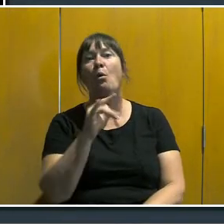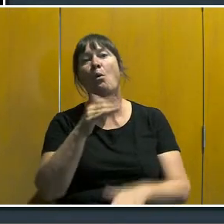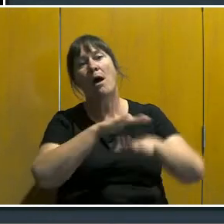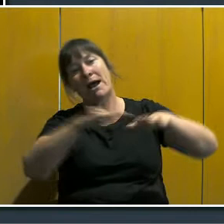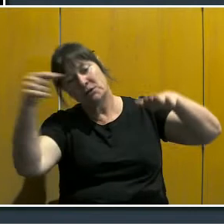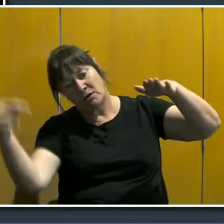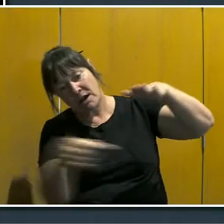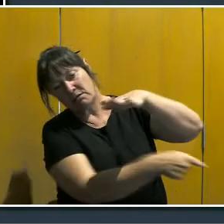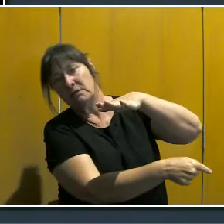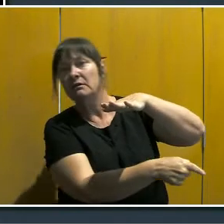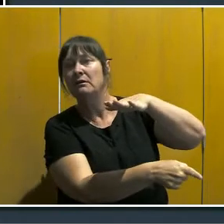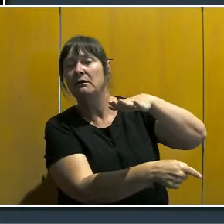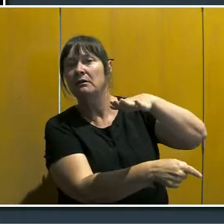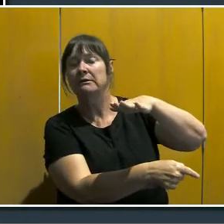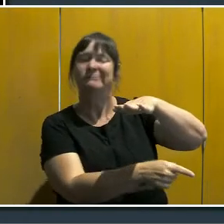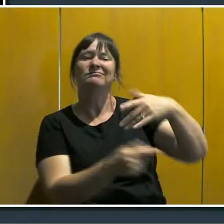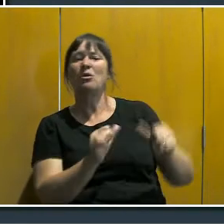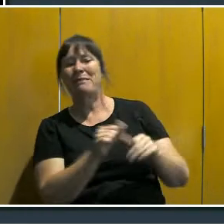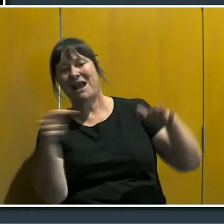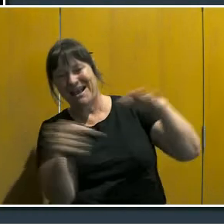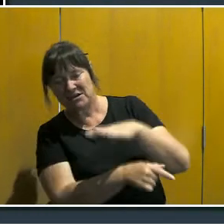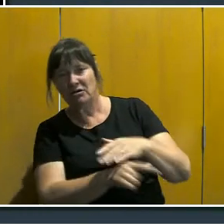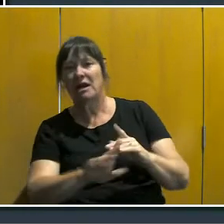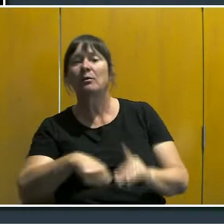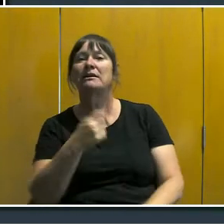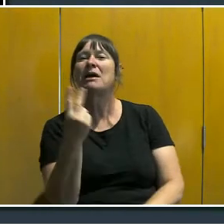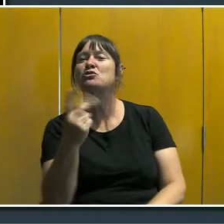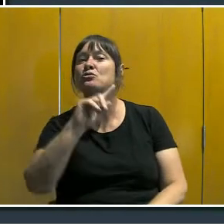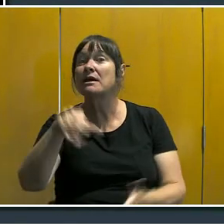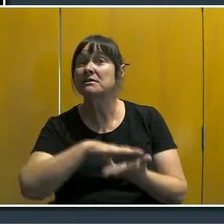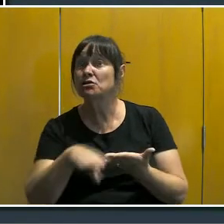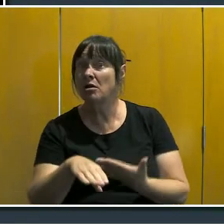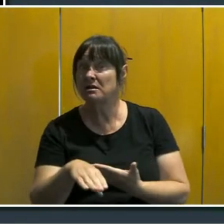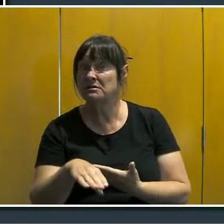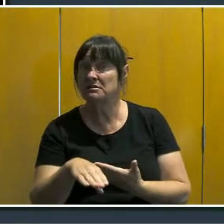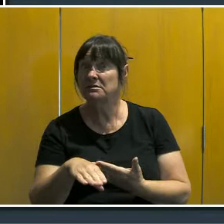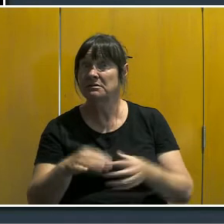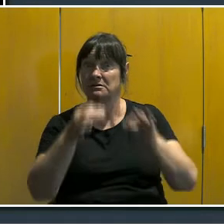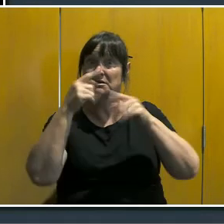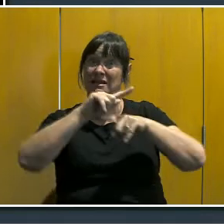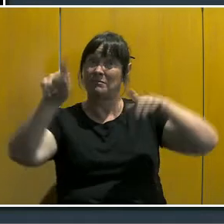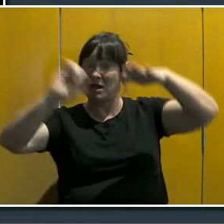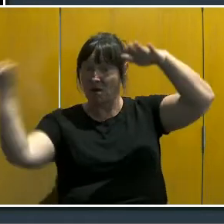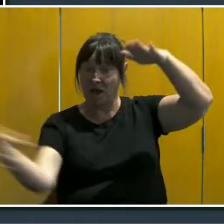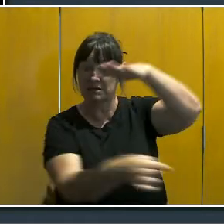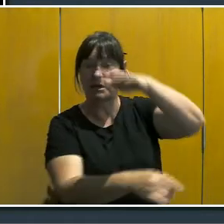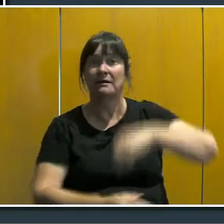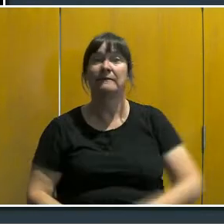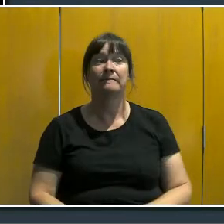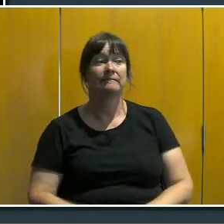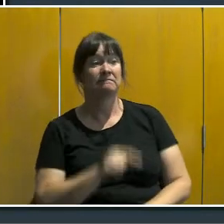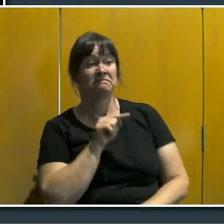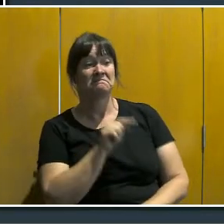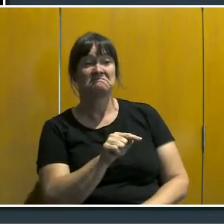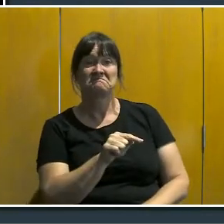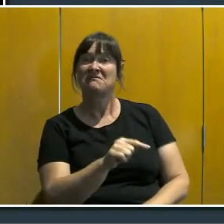to get that power line in. Our internet in the area is totally inadequate and there are no plans for